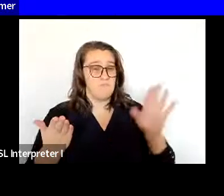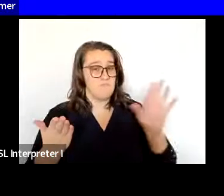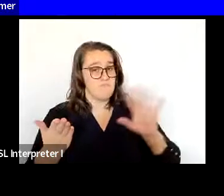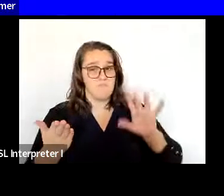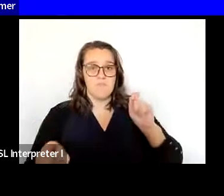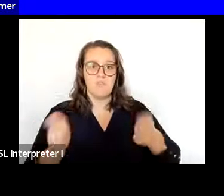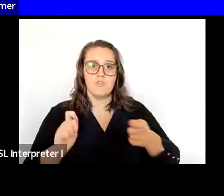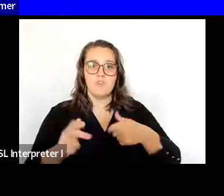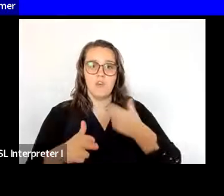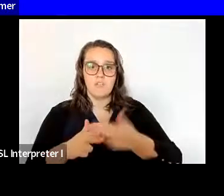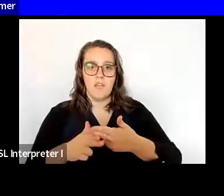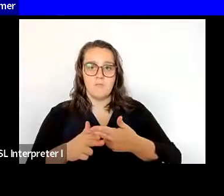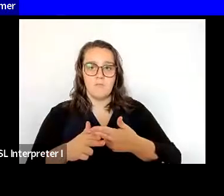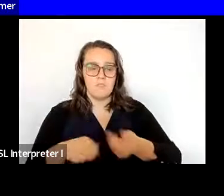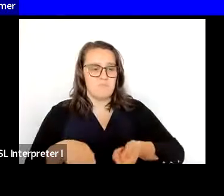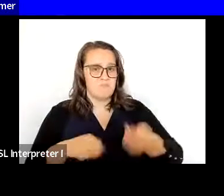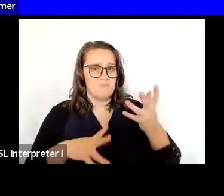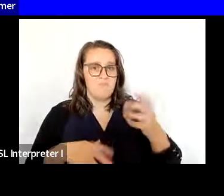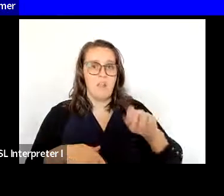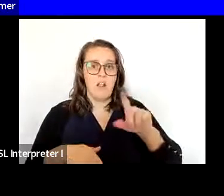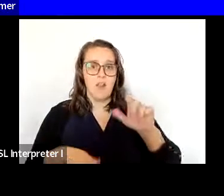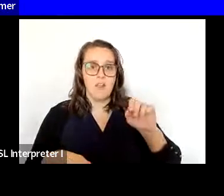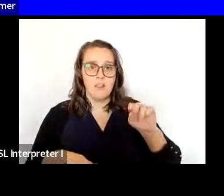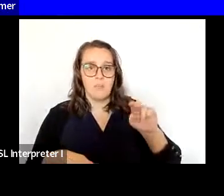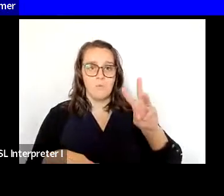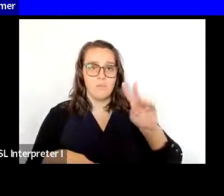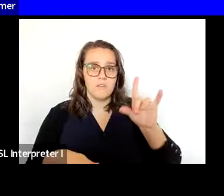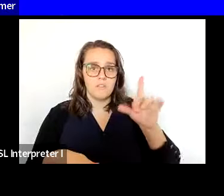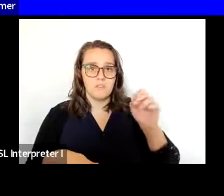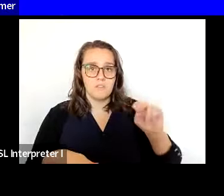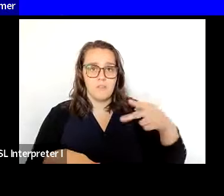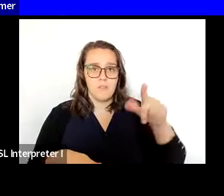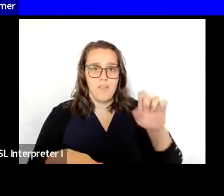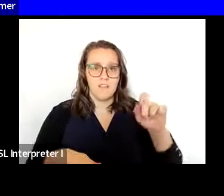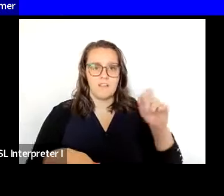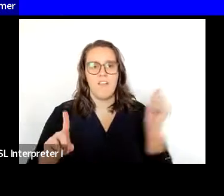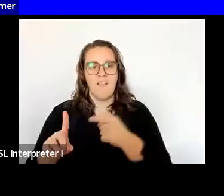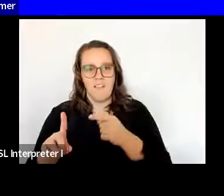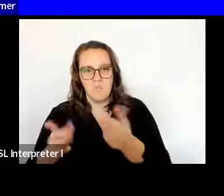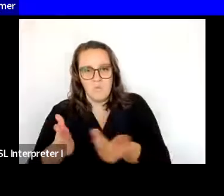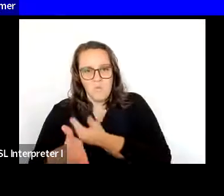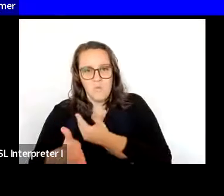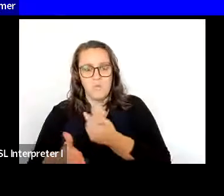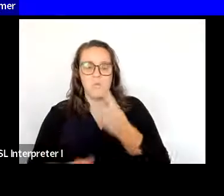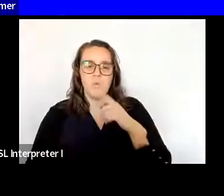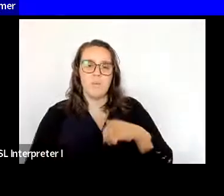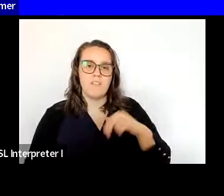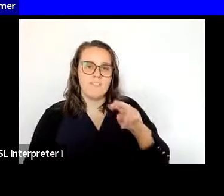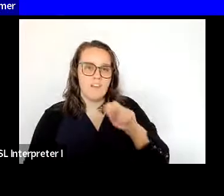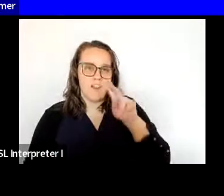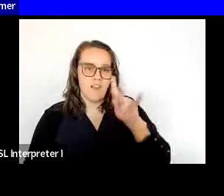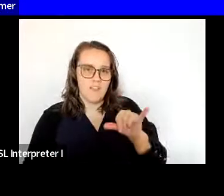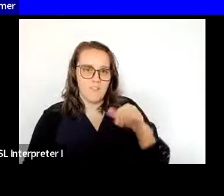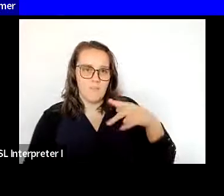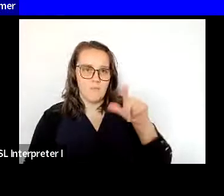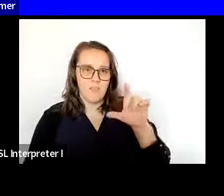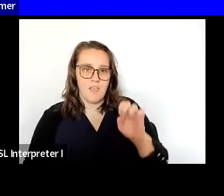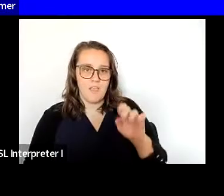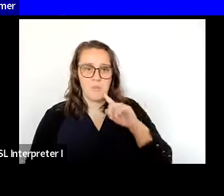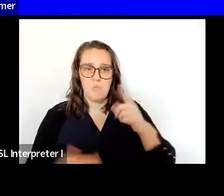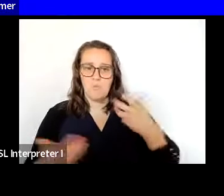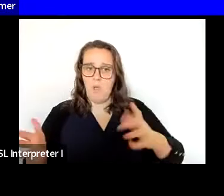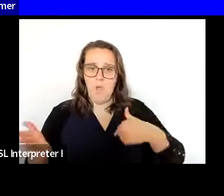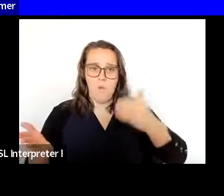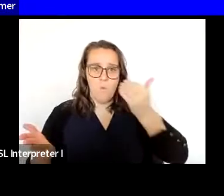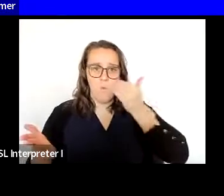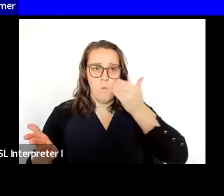Ellen Wilson Place Southeast as Navy Place Southeast. Given the known segregationist and racist leanings of President Woodrow Wilson and